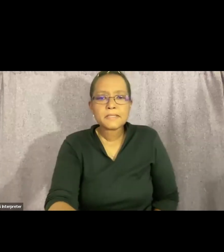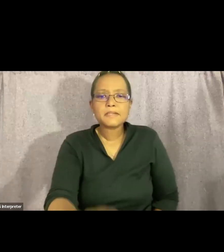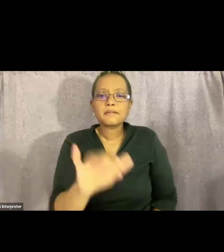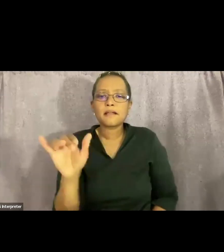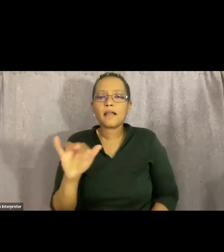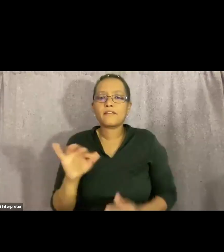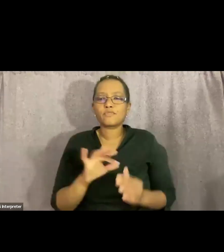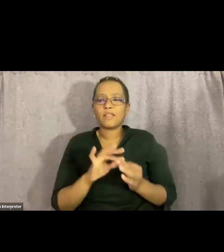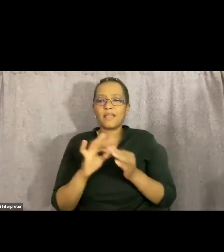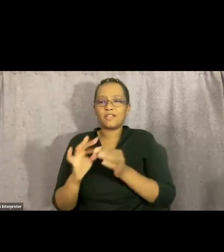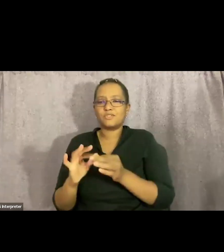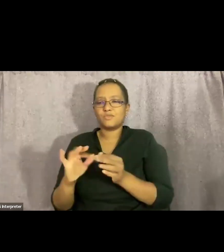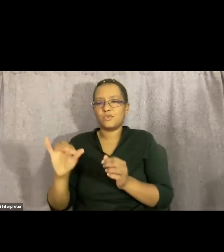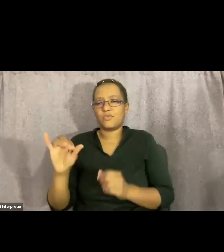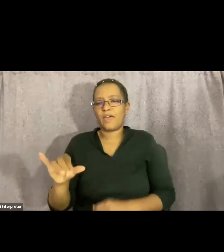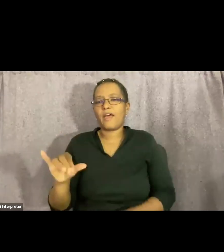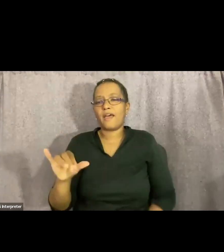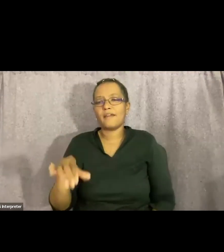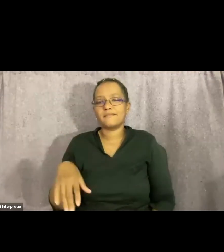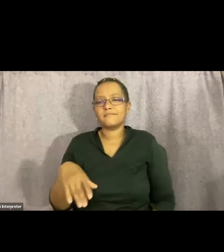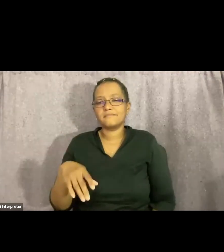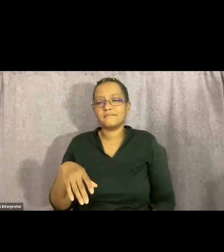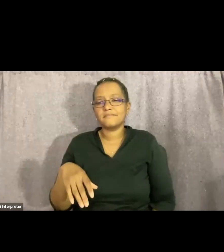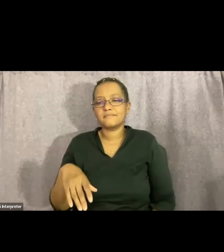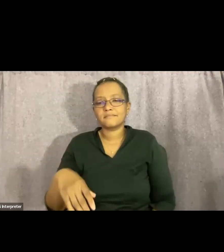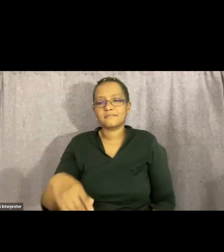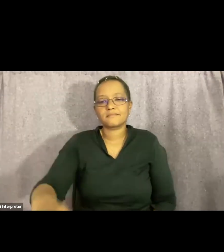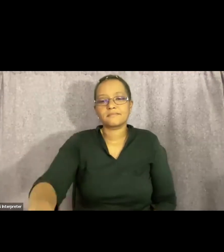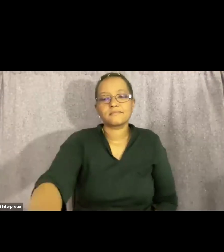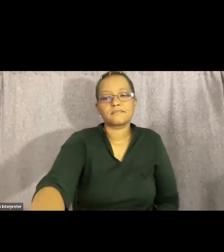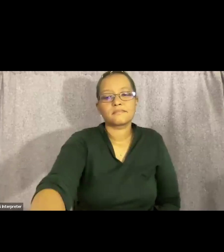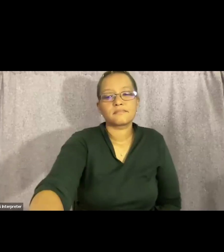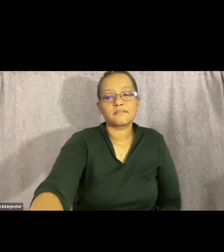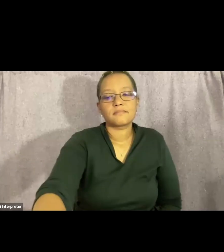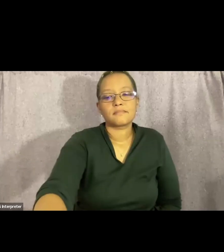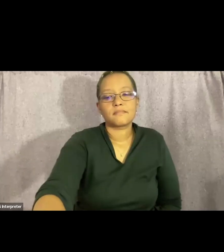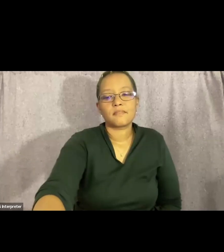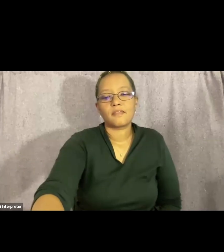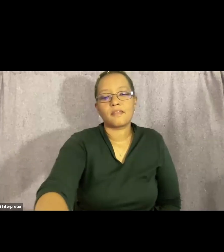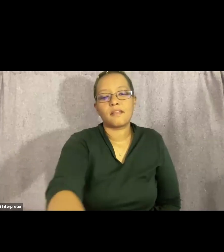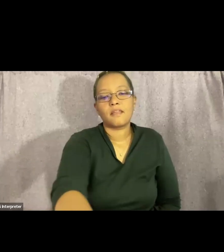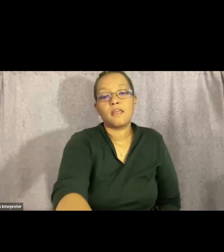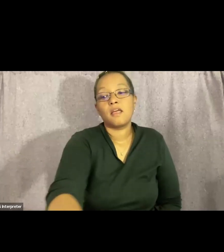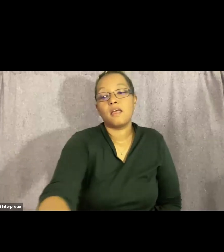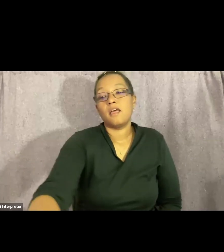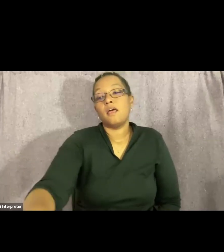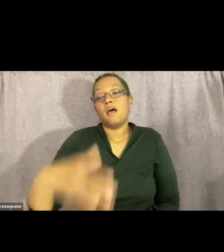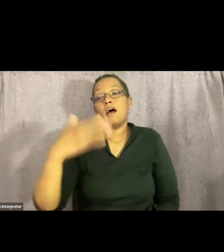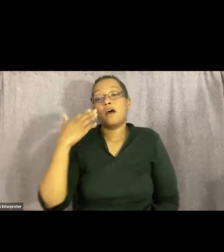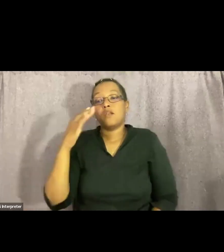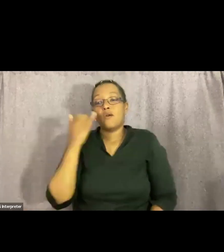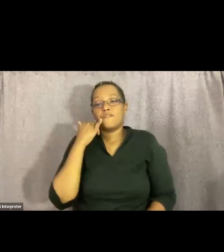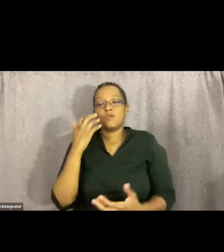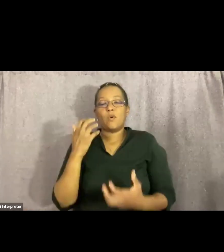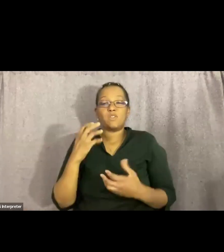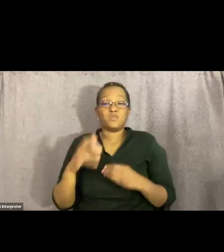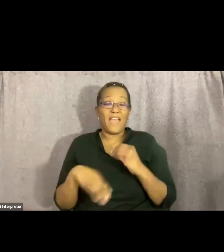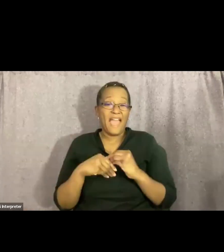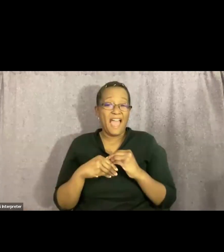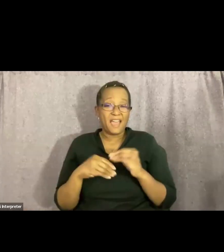a buzzword in these conversations. I'm sure based on some of the expressions that you are gifting us with, we could